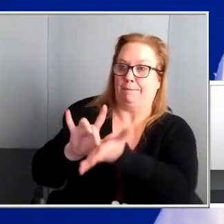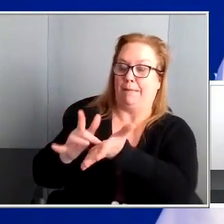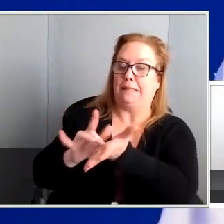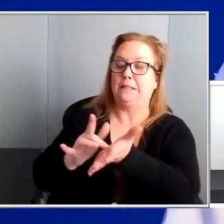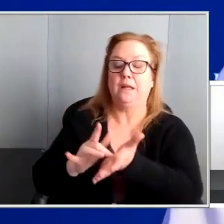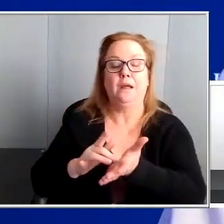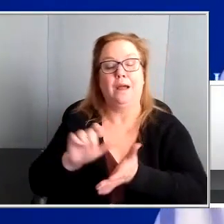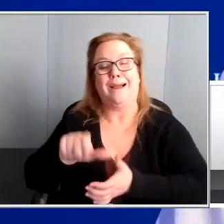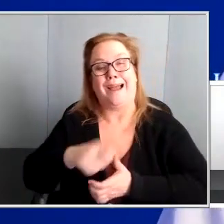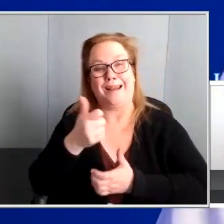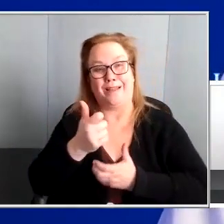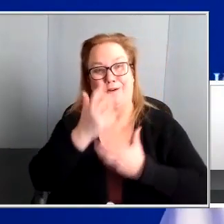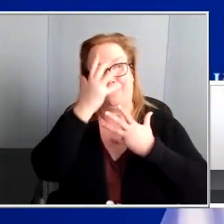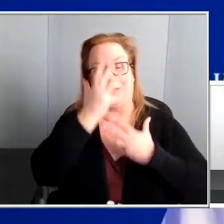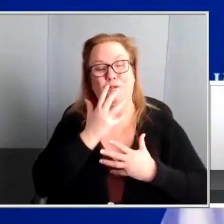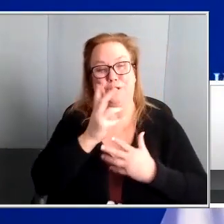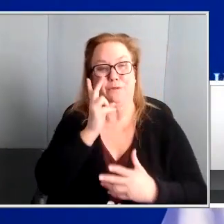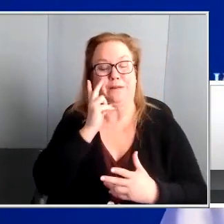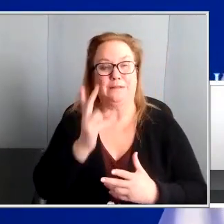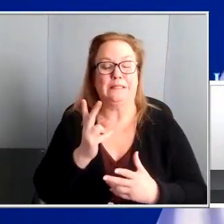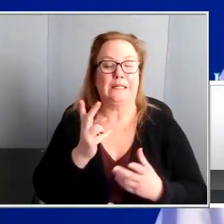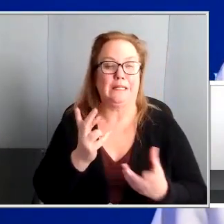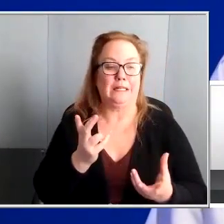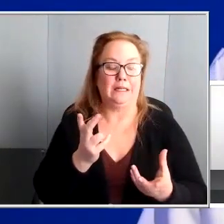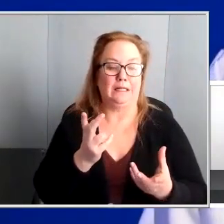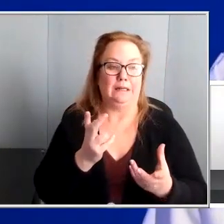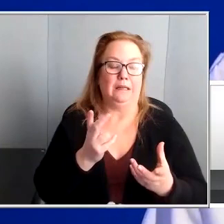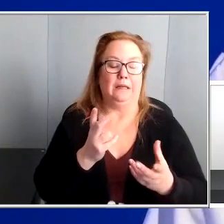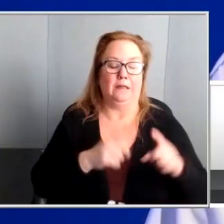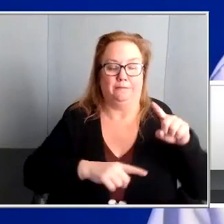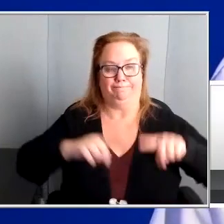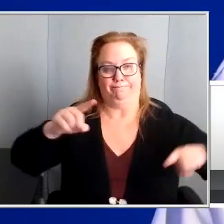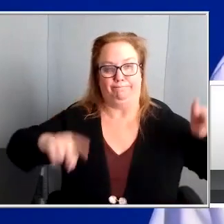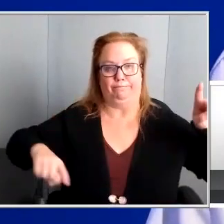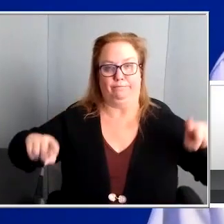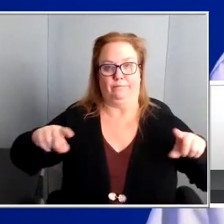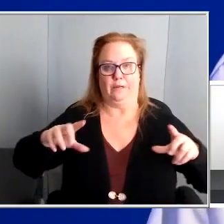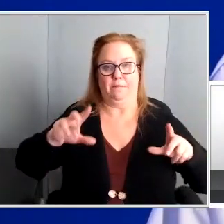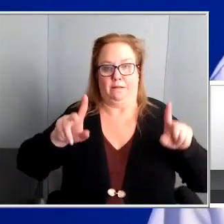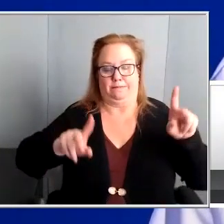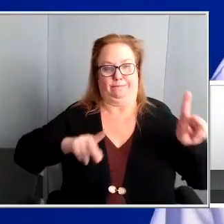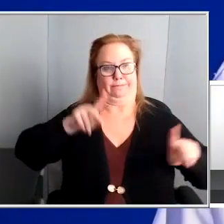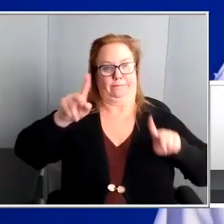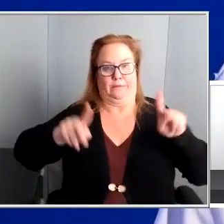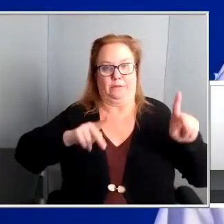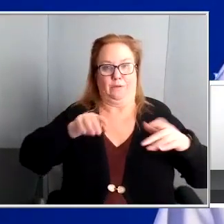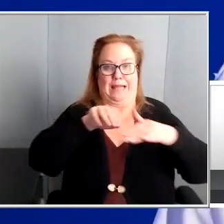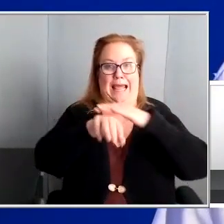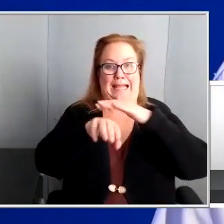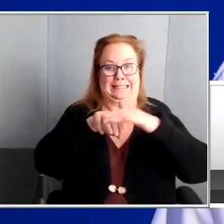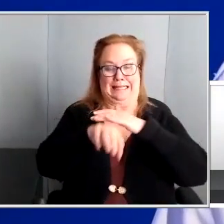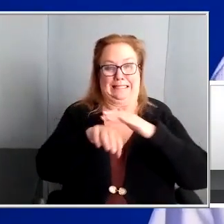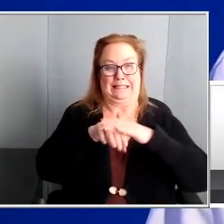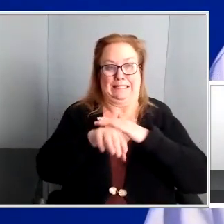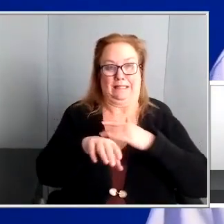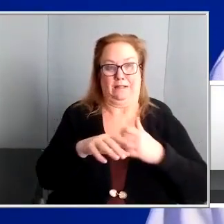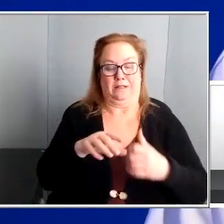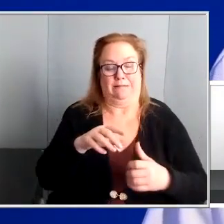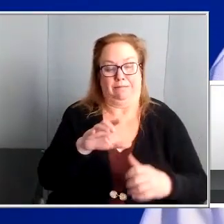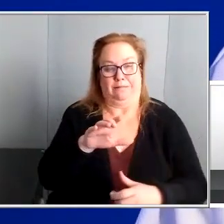that there continues to be disparities among populations with access to, number one, primary